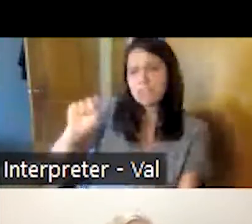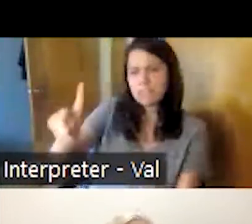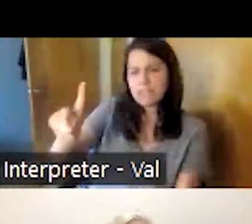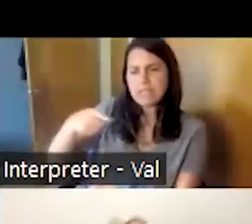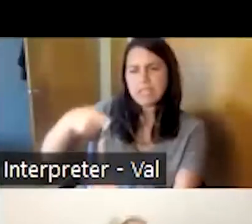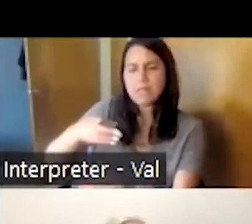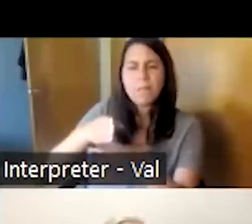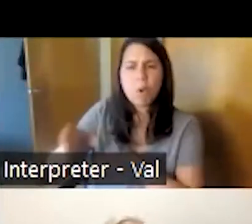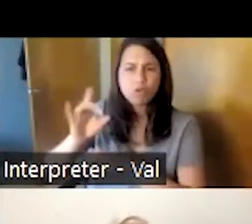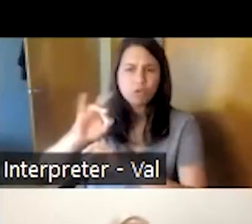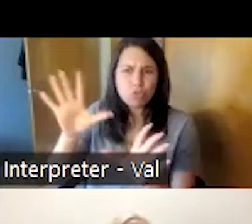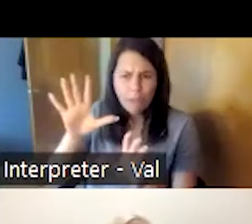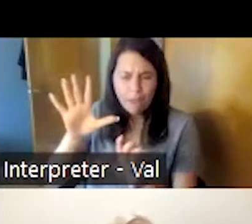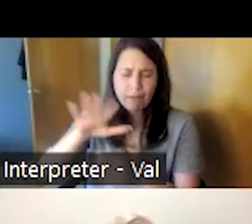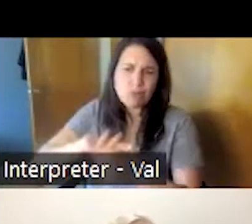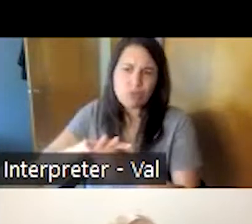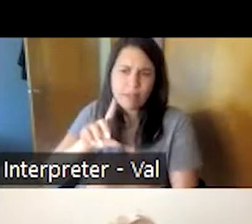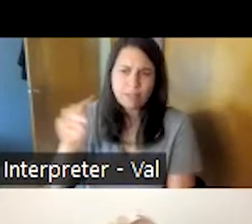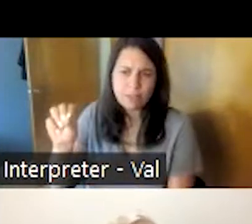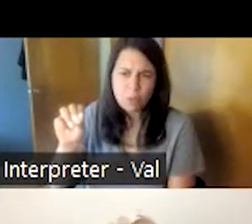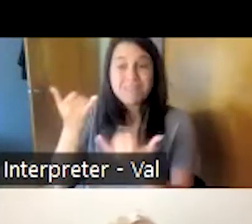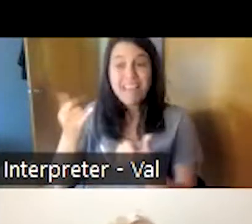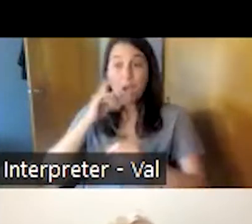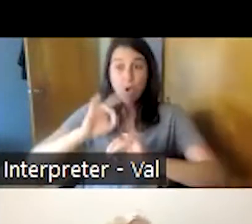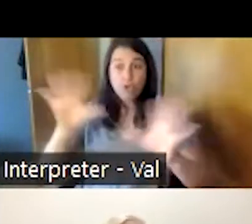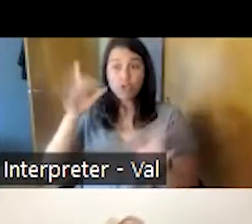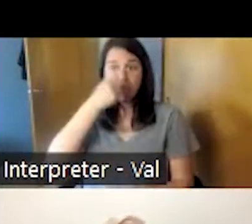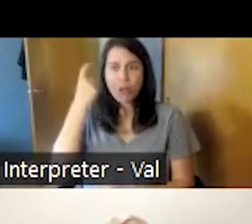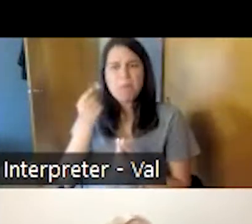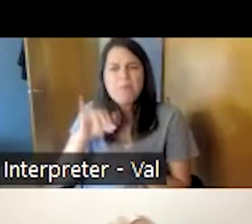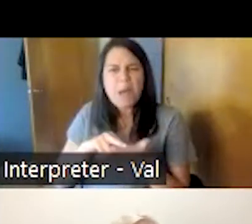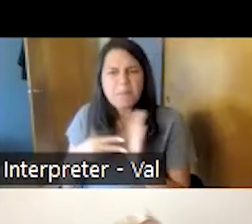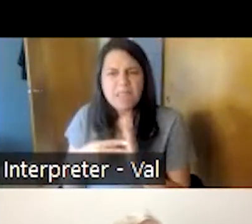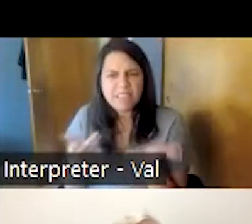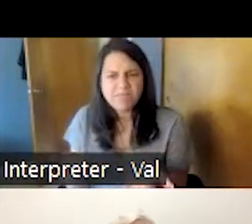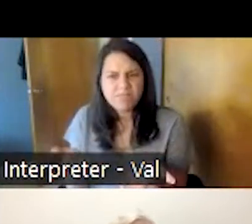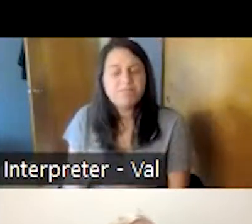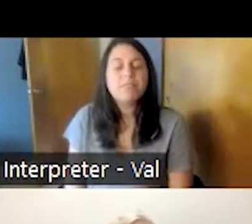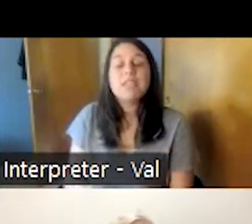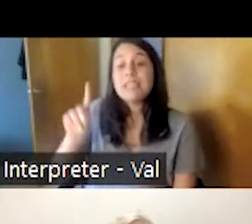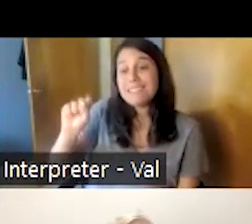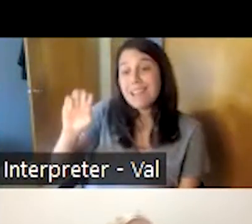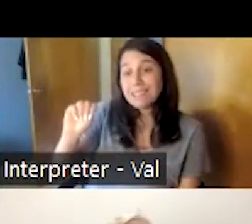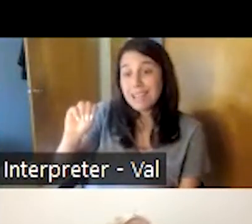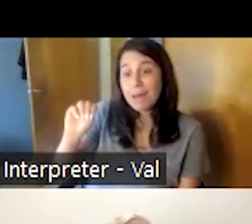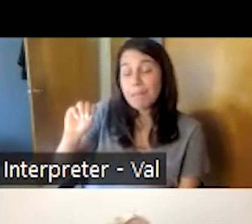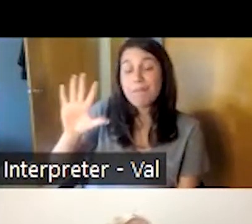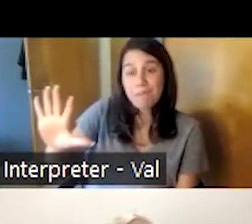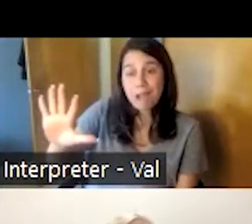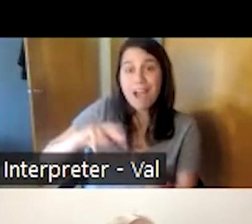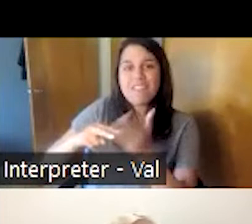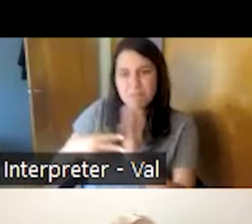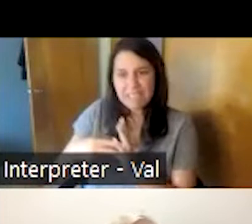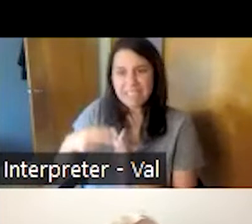first define, well, what do we mean by a traumatic event? And the DSM-5 now defines a traumatic event as something involving a